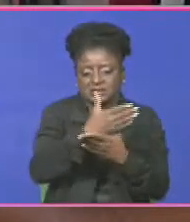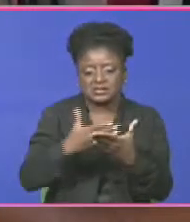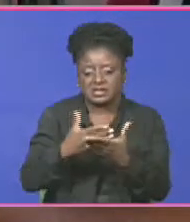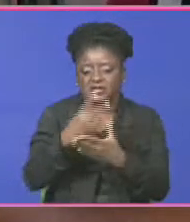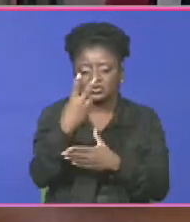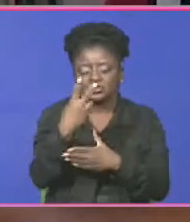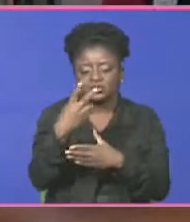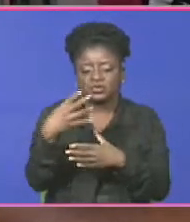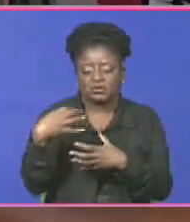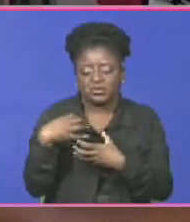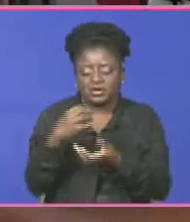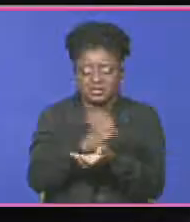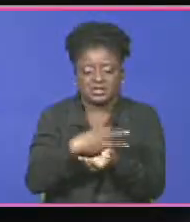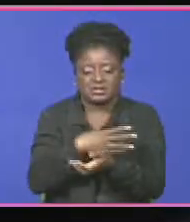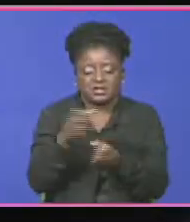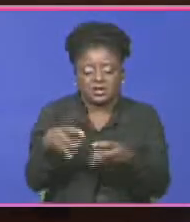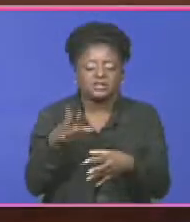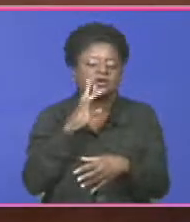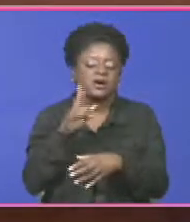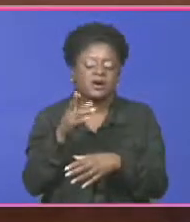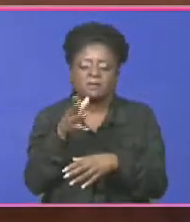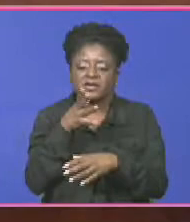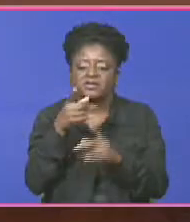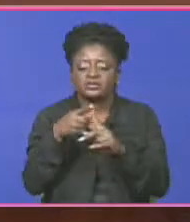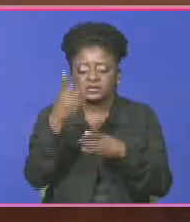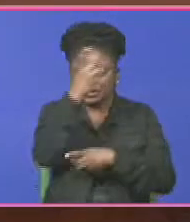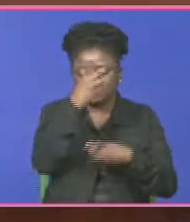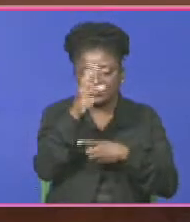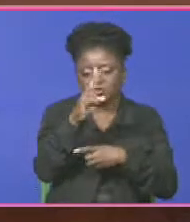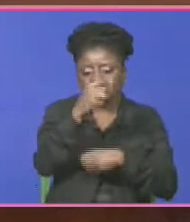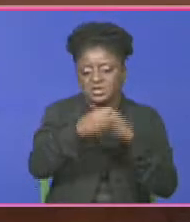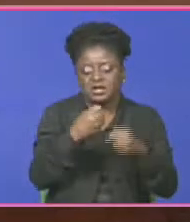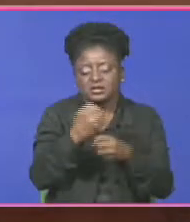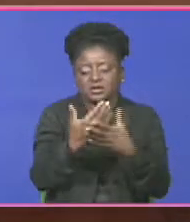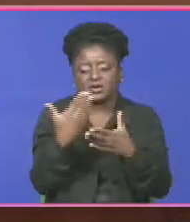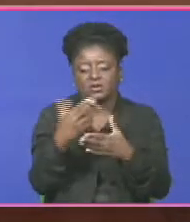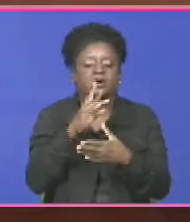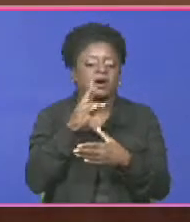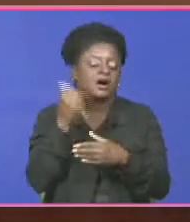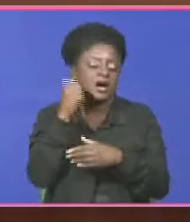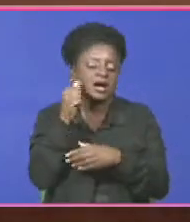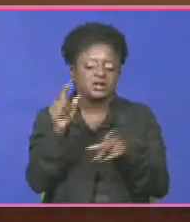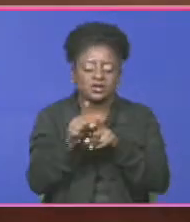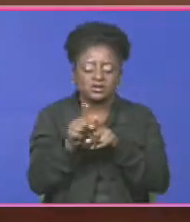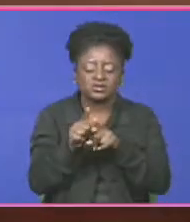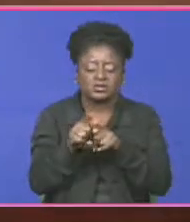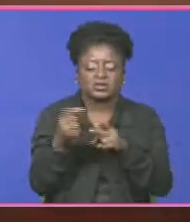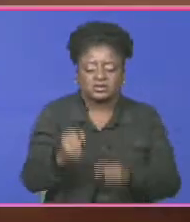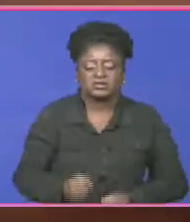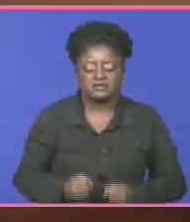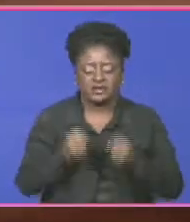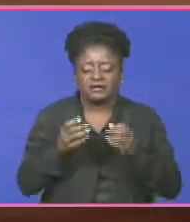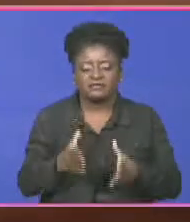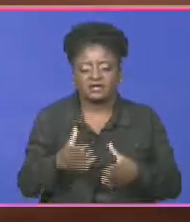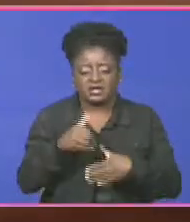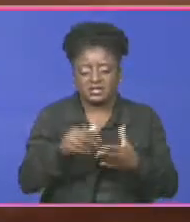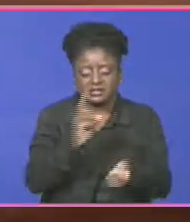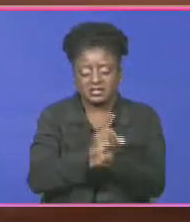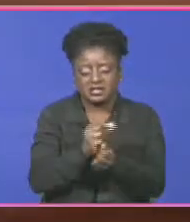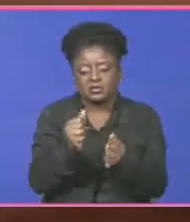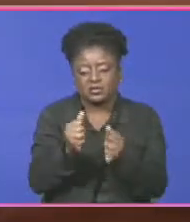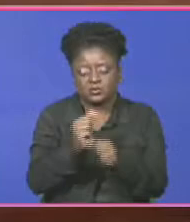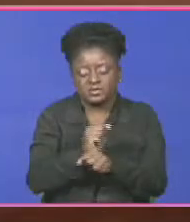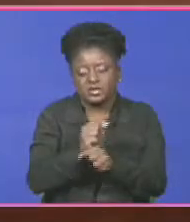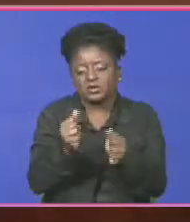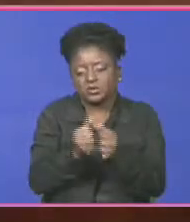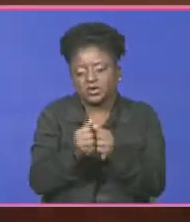ago. Her aunt is also a breast cancer survivor. Lakeisha said in the midst of dealing with the death of her mother and fighting her own battle, she never gave